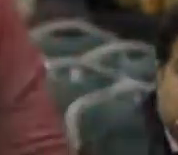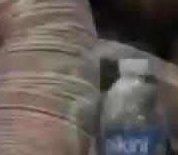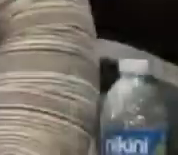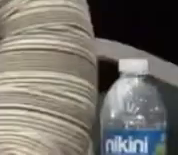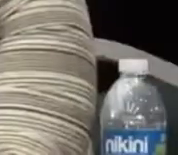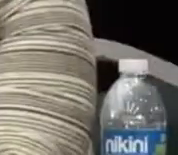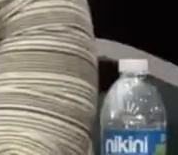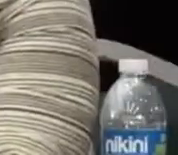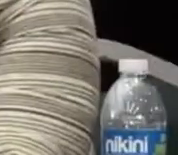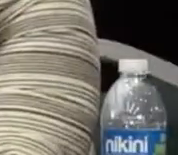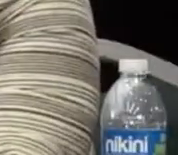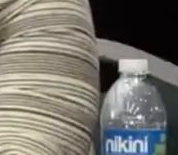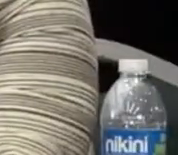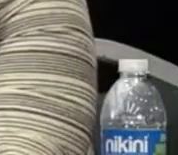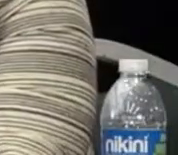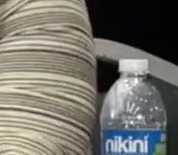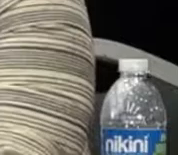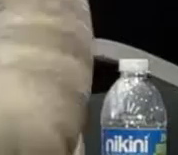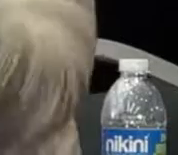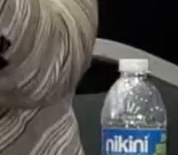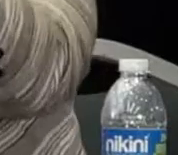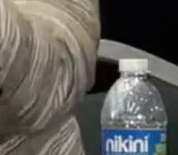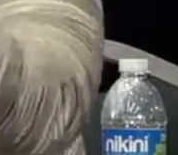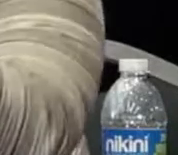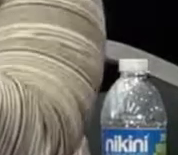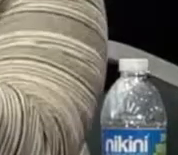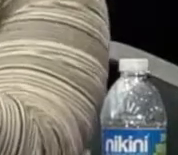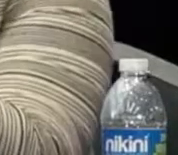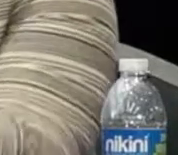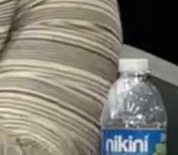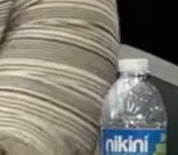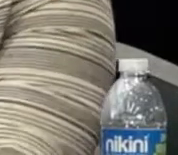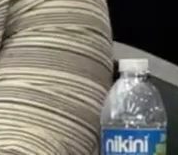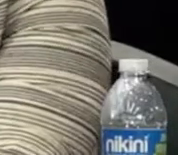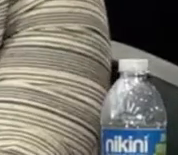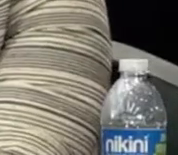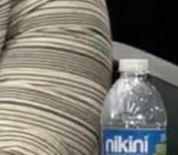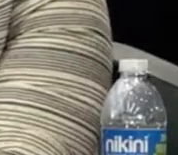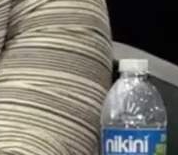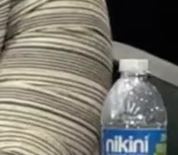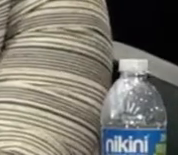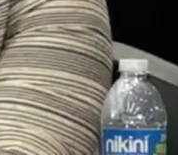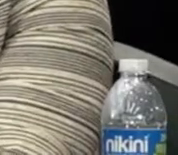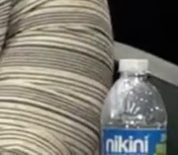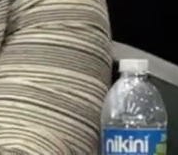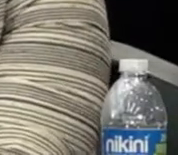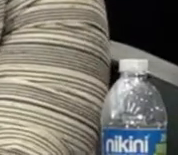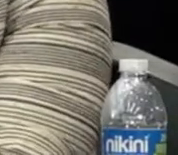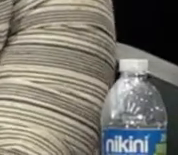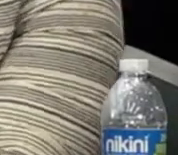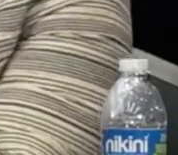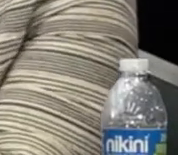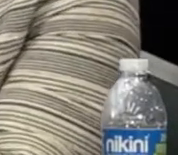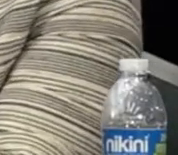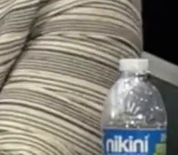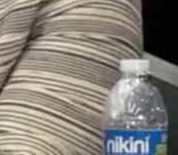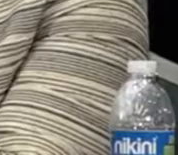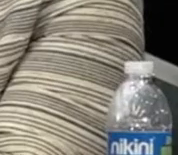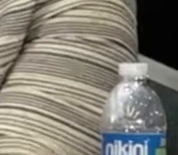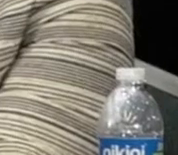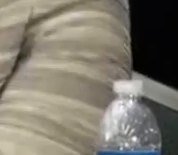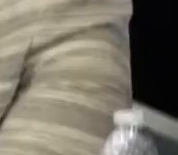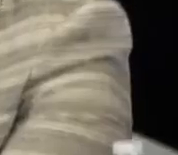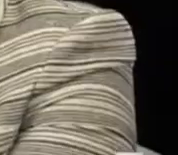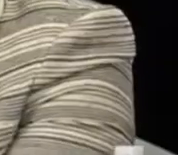part of that money? I think Jose Ramon answered that question. I believe that,